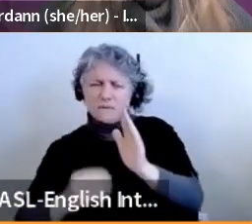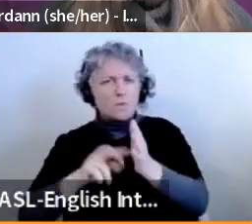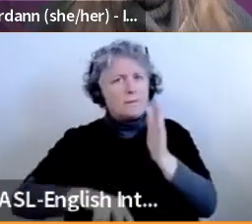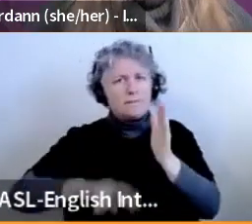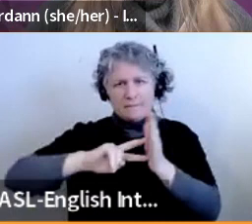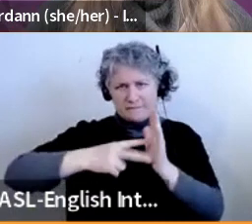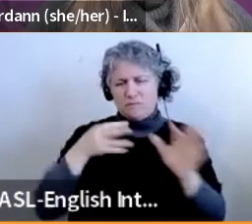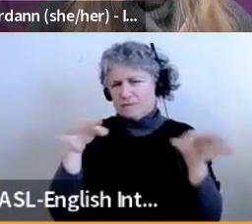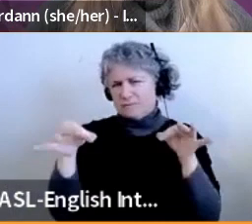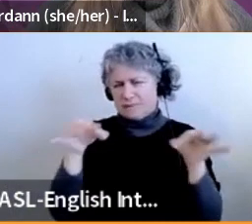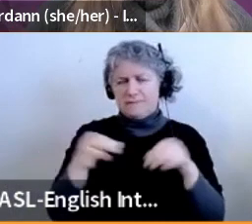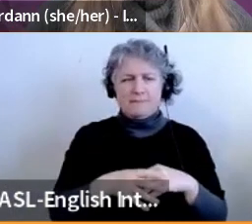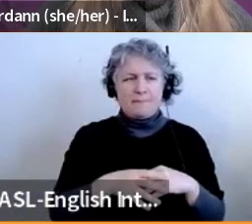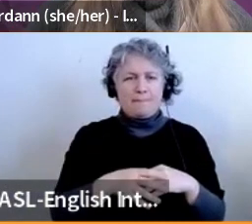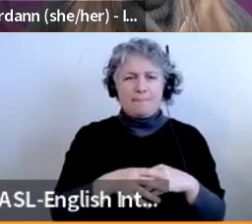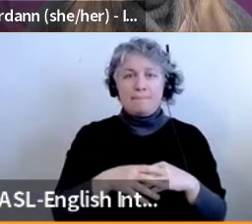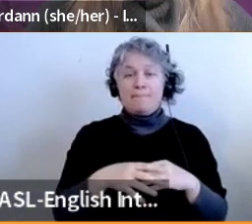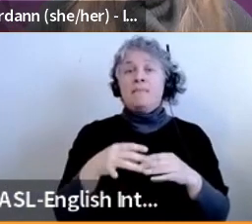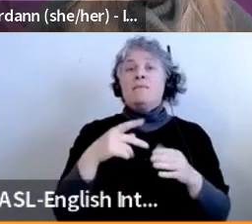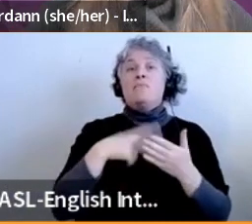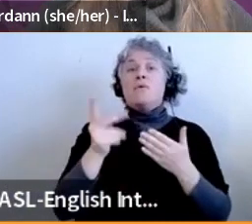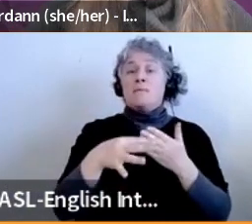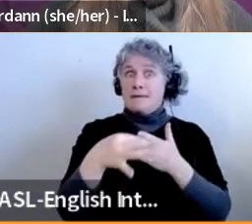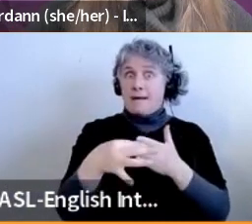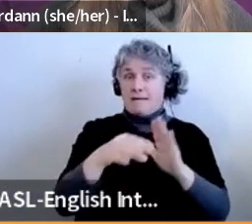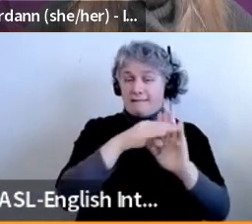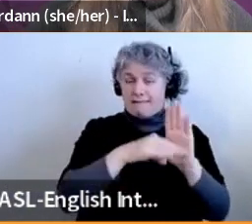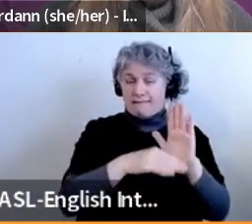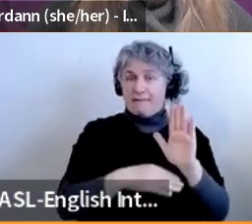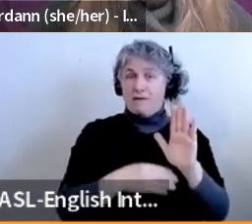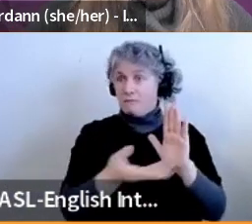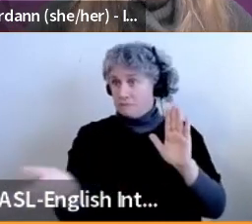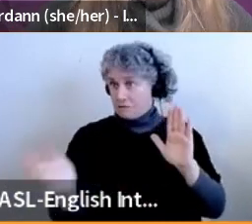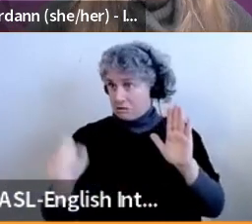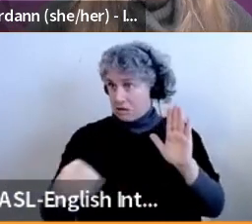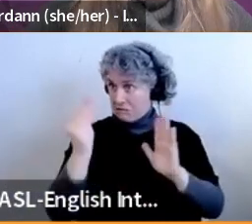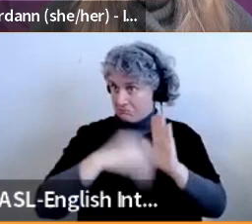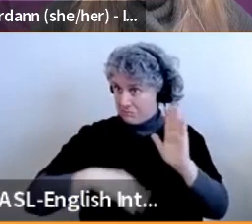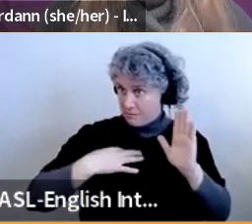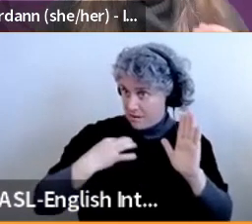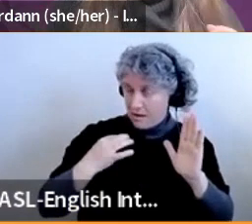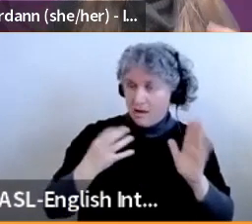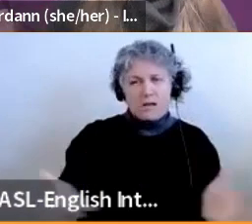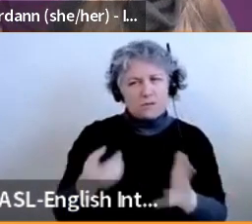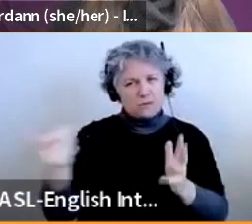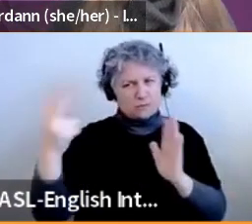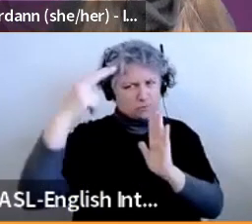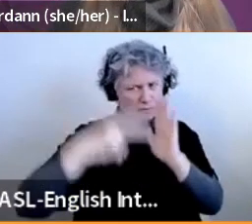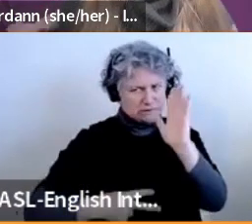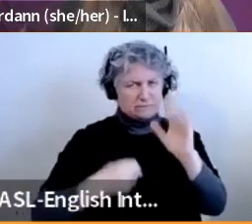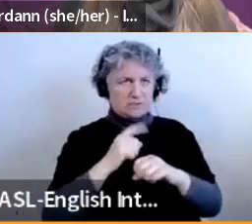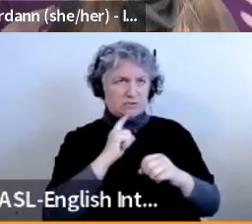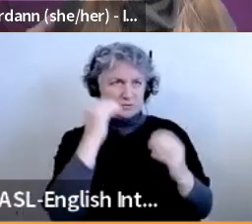So our program guide outlines the eligibility criteria, which I encourage you to visit on our website, read the